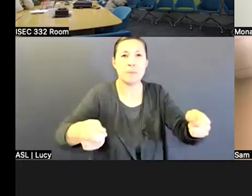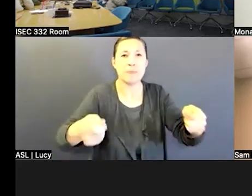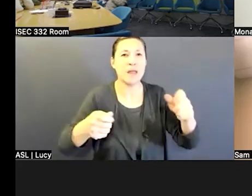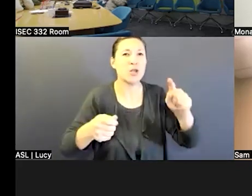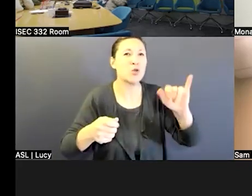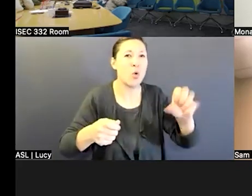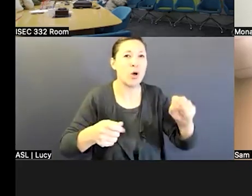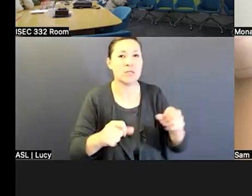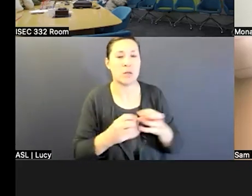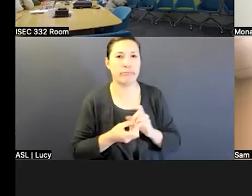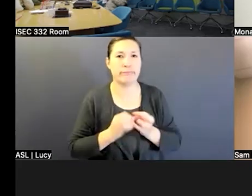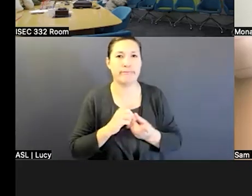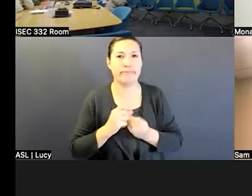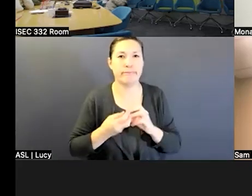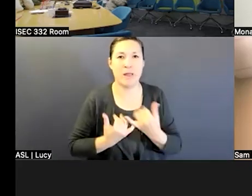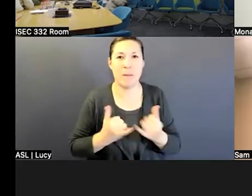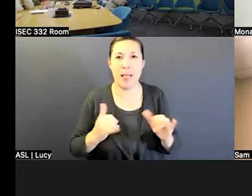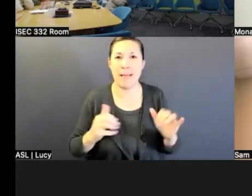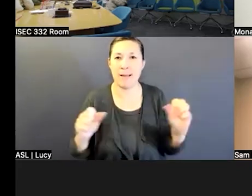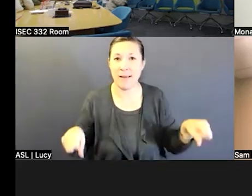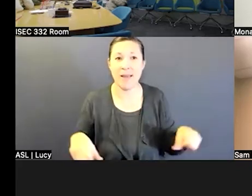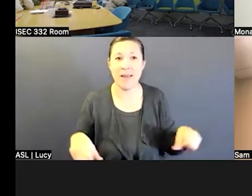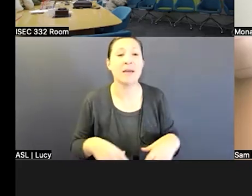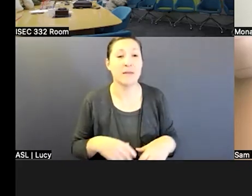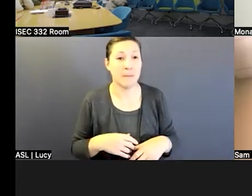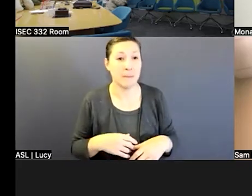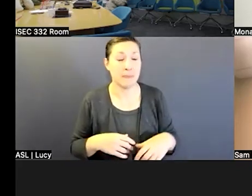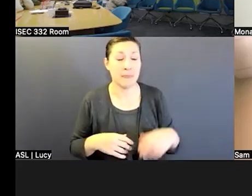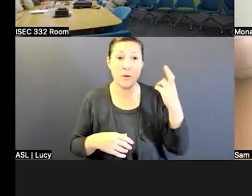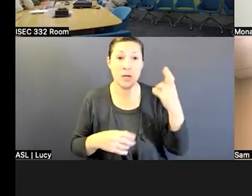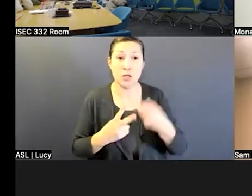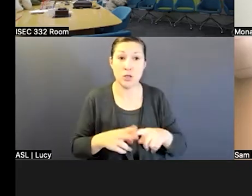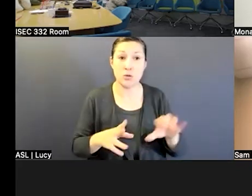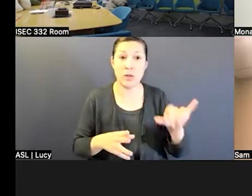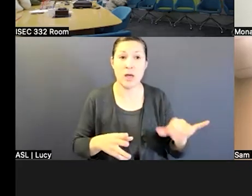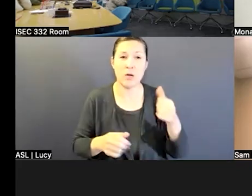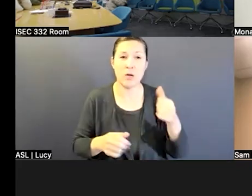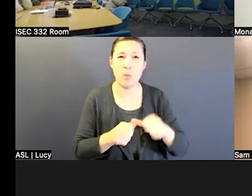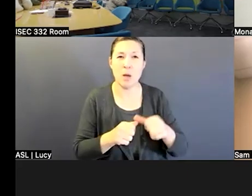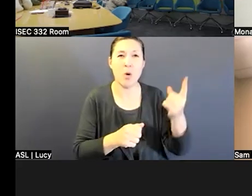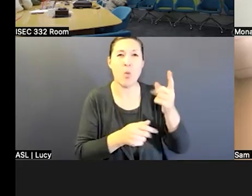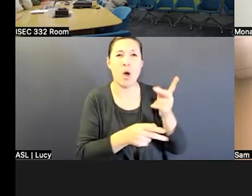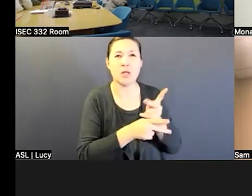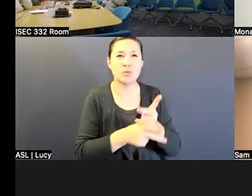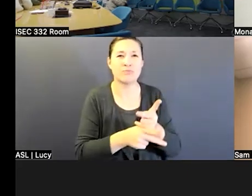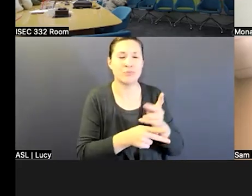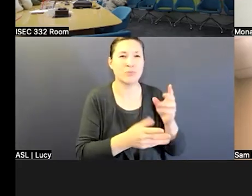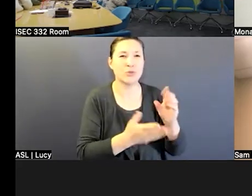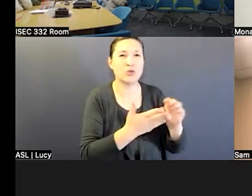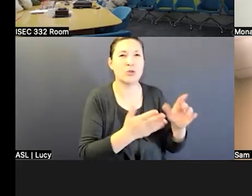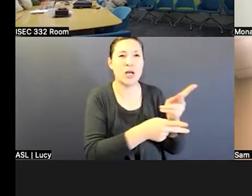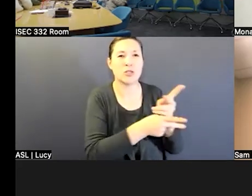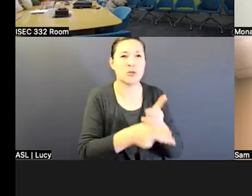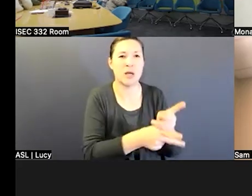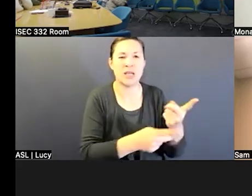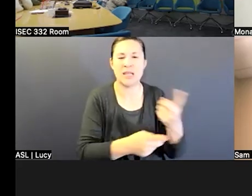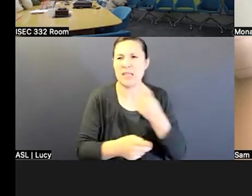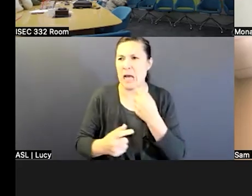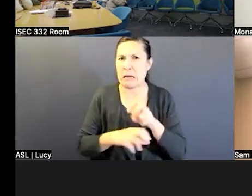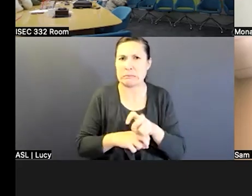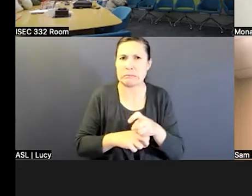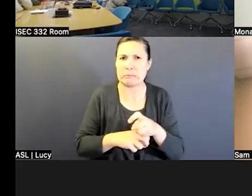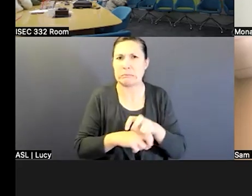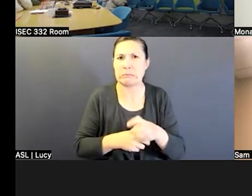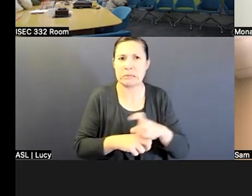classroom, and I say, and the reason why I started doing that is I had a student I was supervising who said, I need to fidget, but